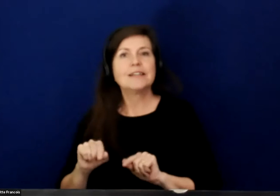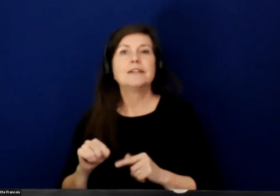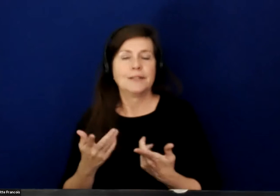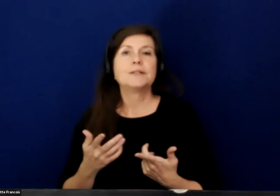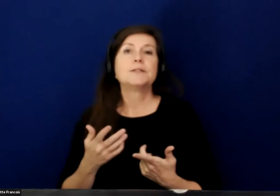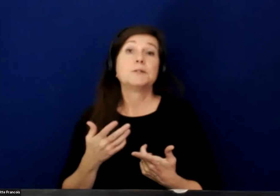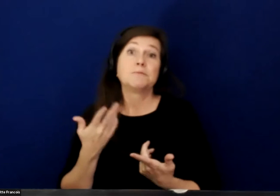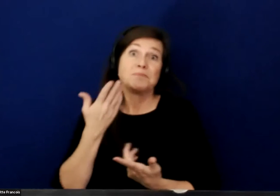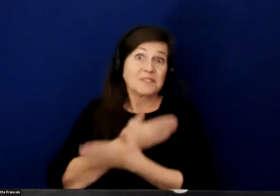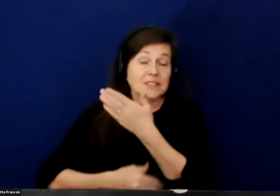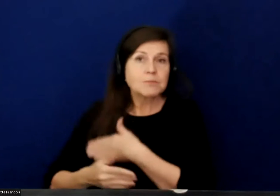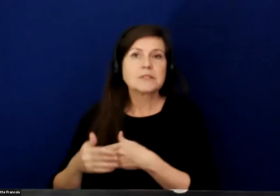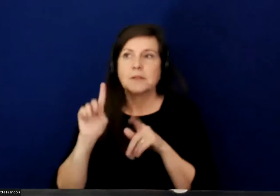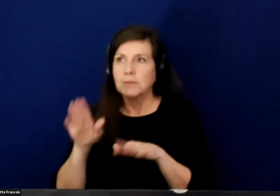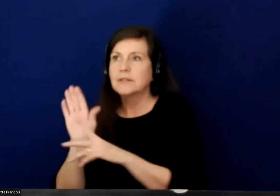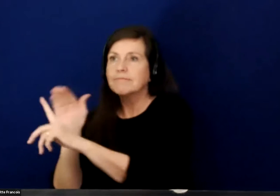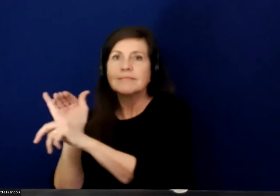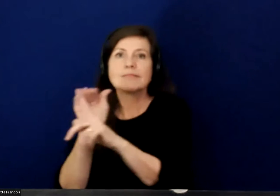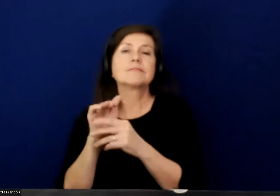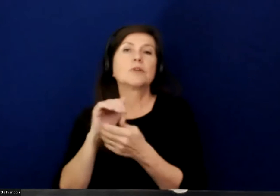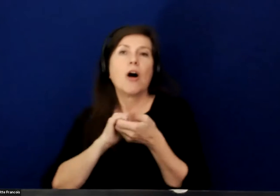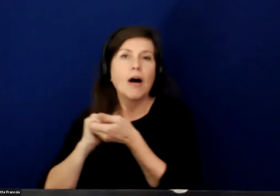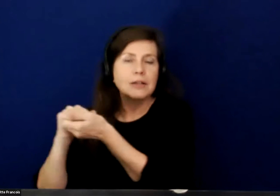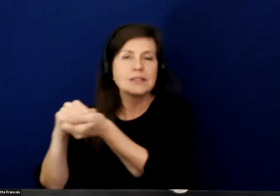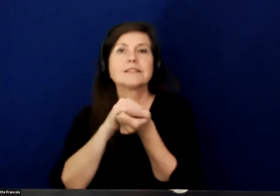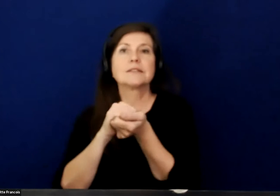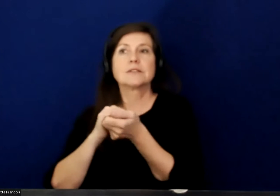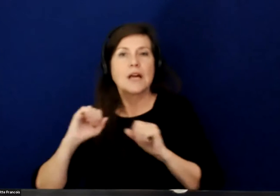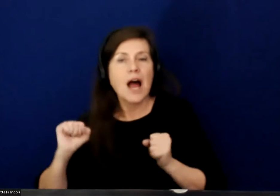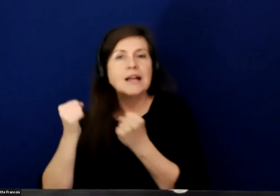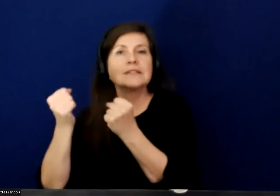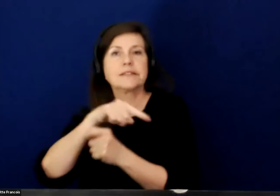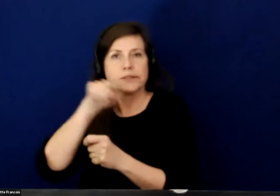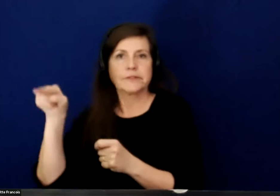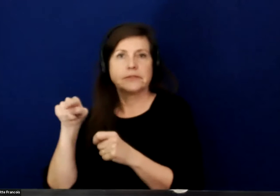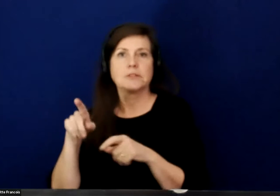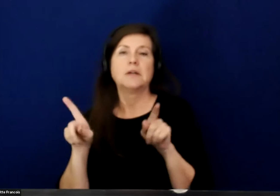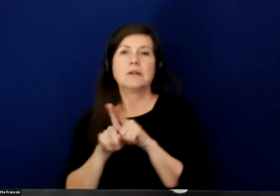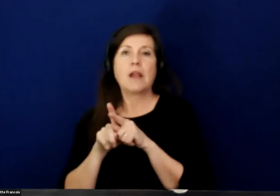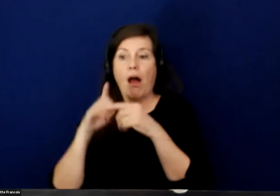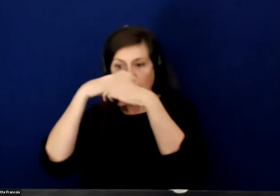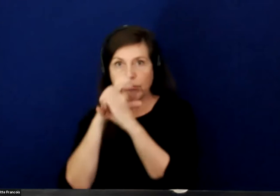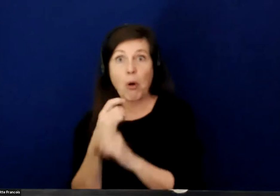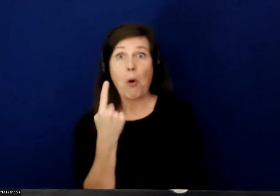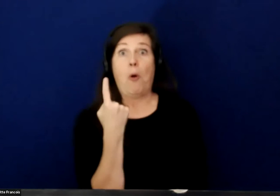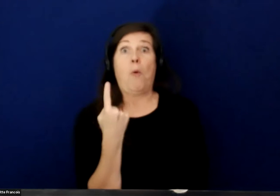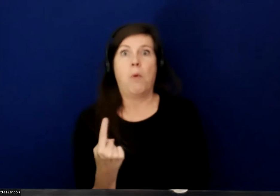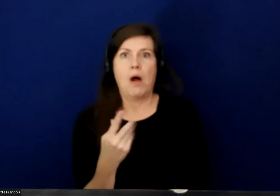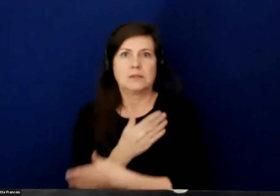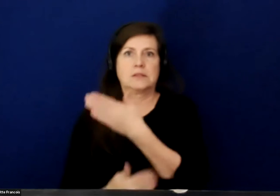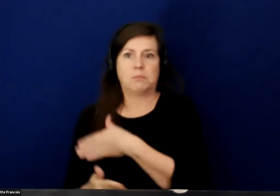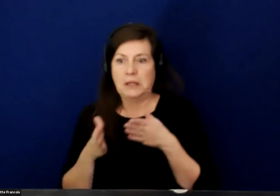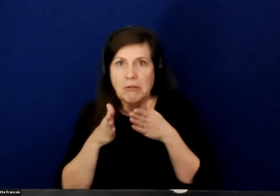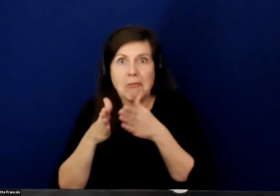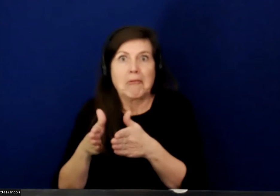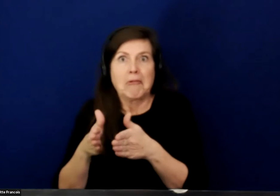approached through organizations or parts I've been active, and then it's like they focus on one disability, but I sometimes